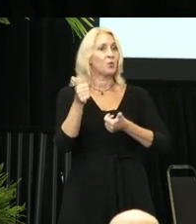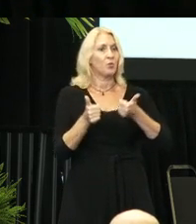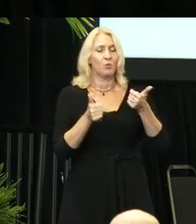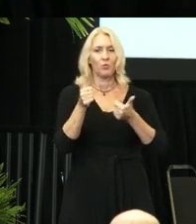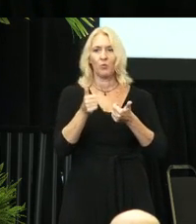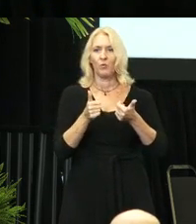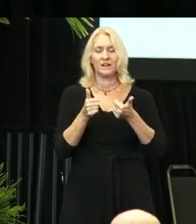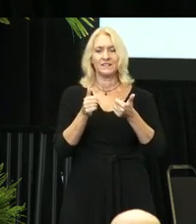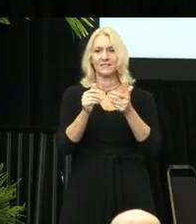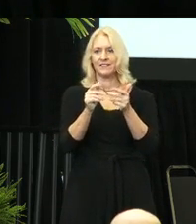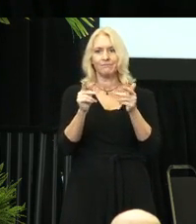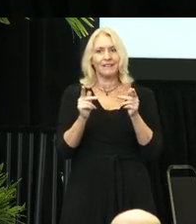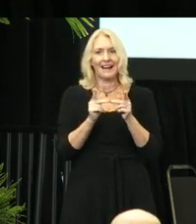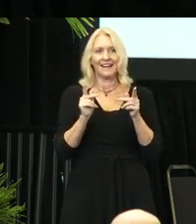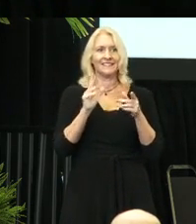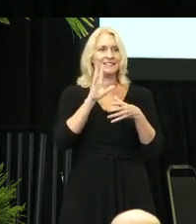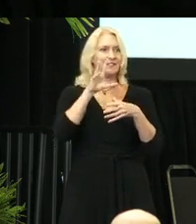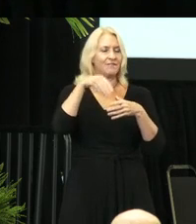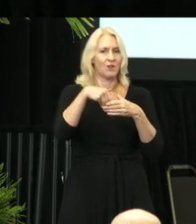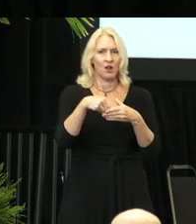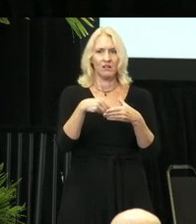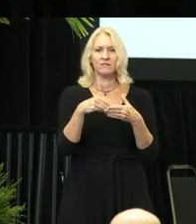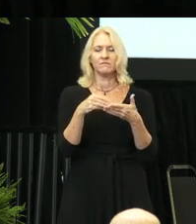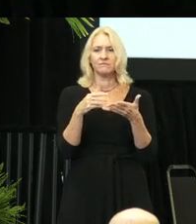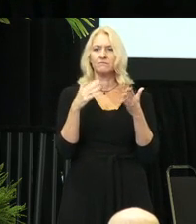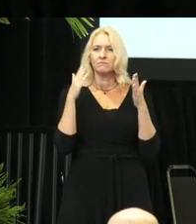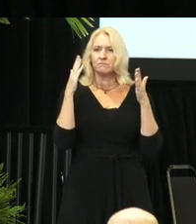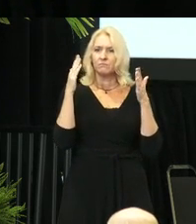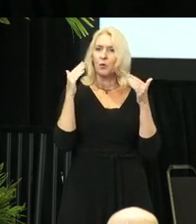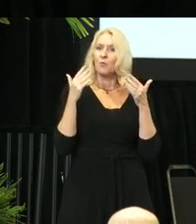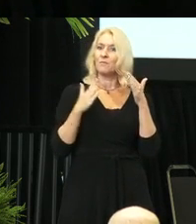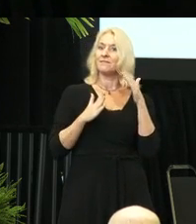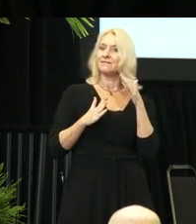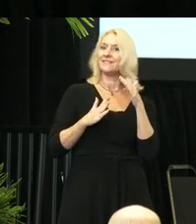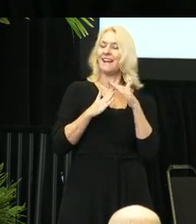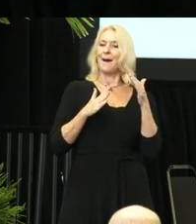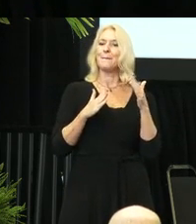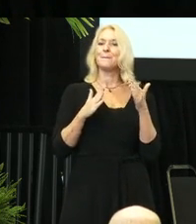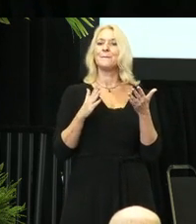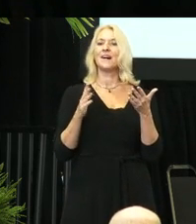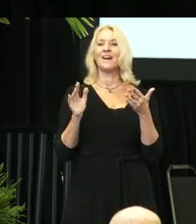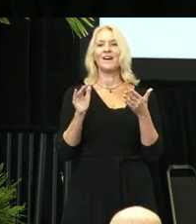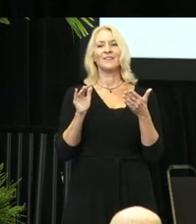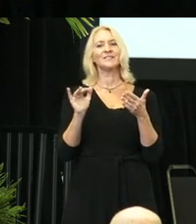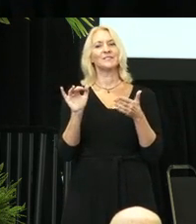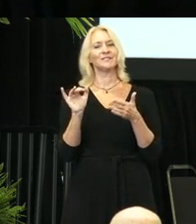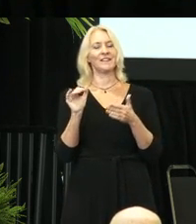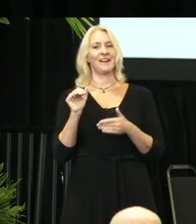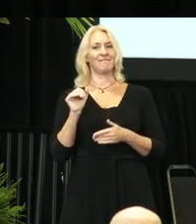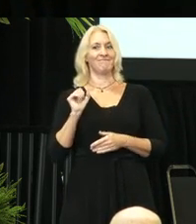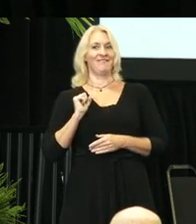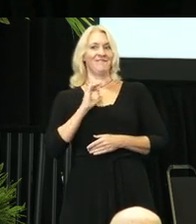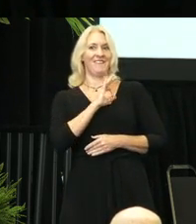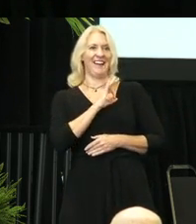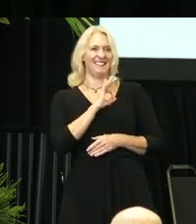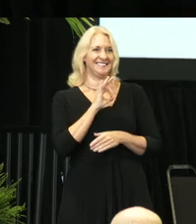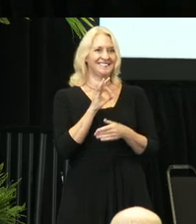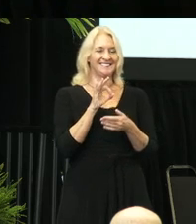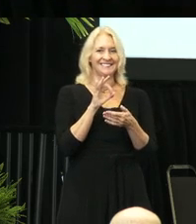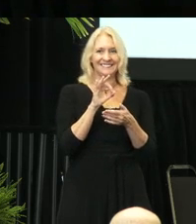in the learning, while also, I hope, embedding collegiality among our faculty throughout the